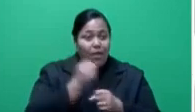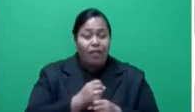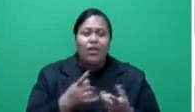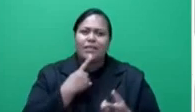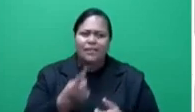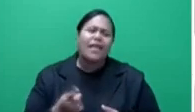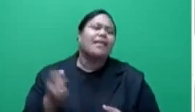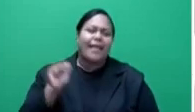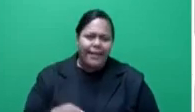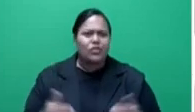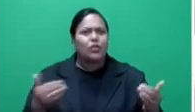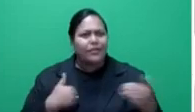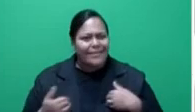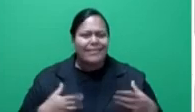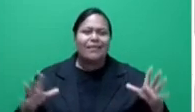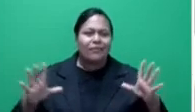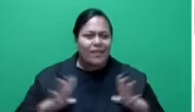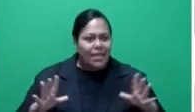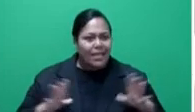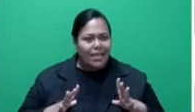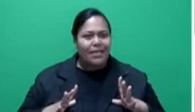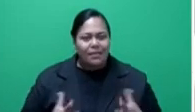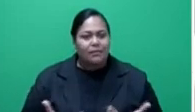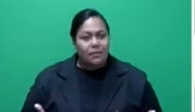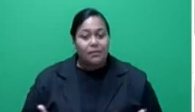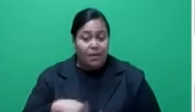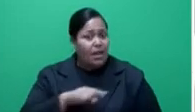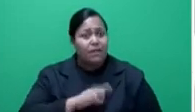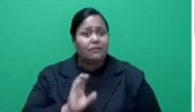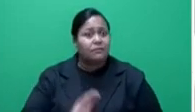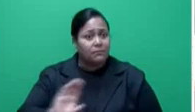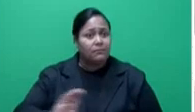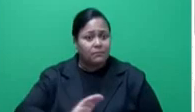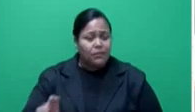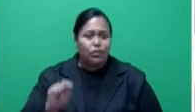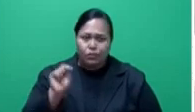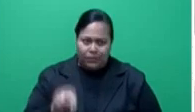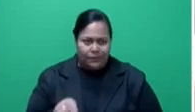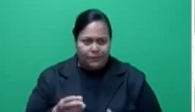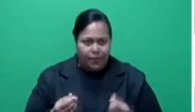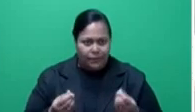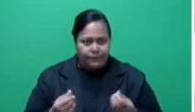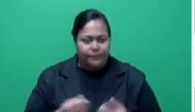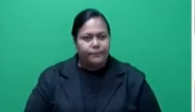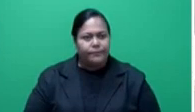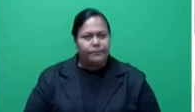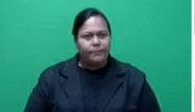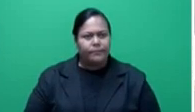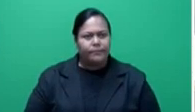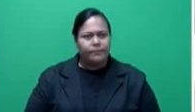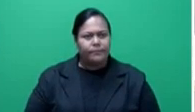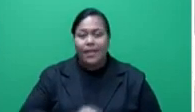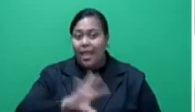will be all free. This is the kind of funding, Mr. Speaker, sir, that is required. And he's saying every single